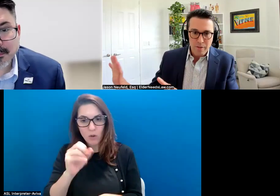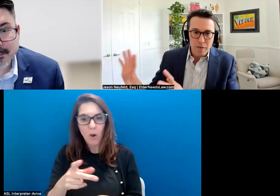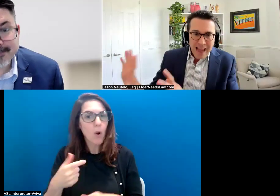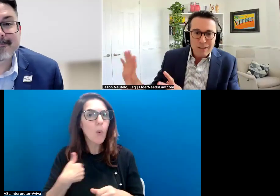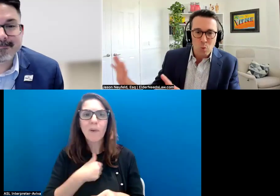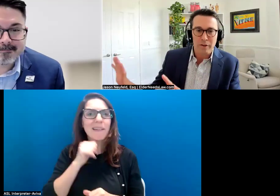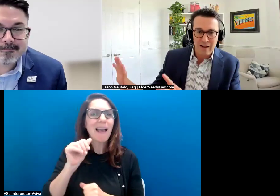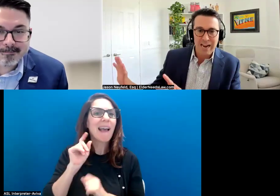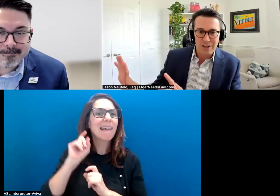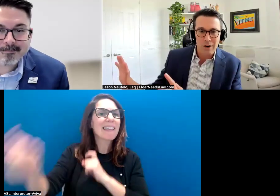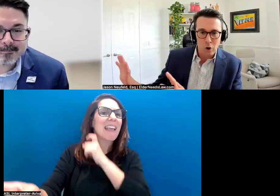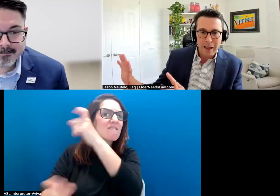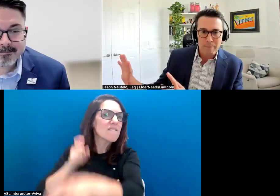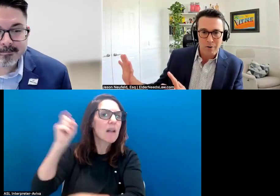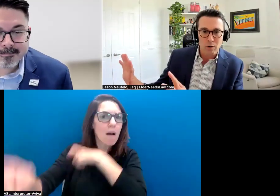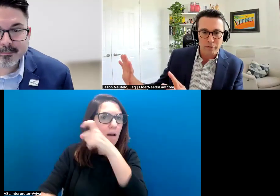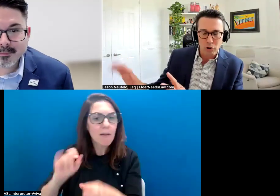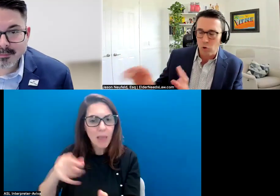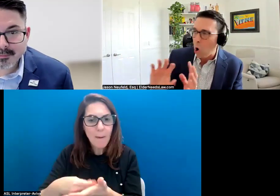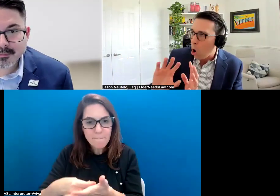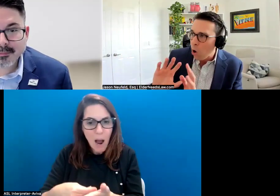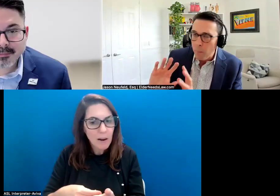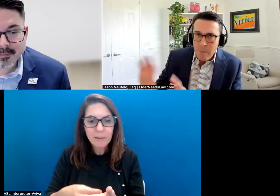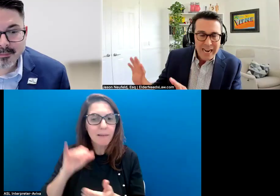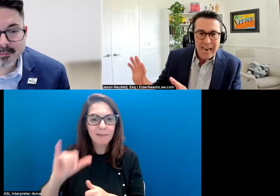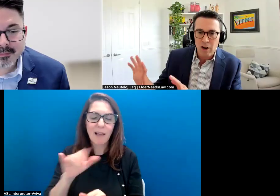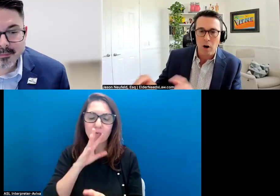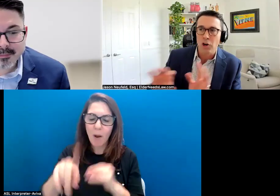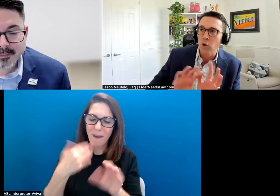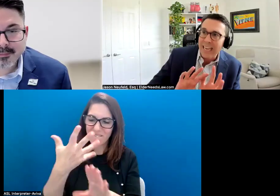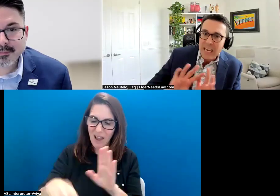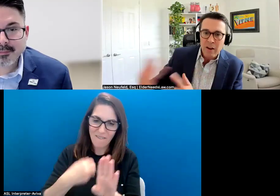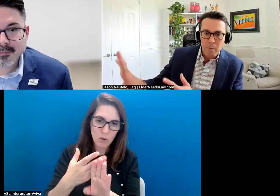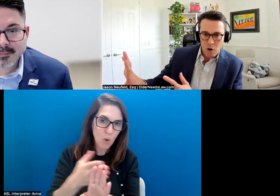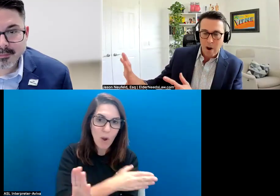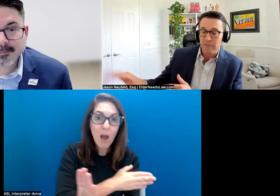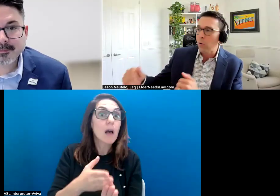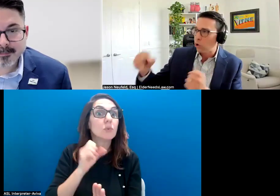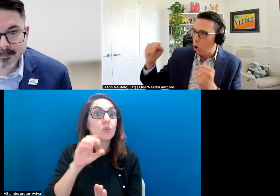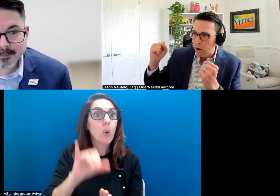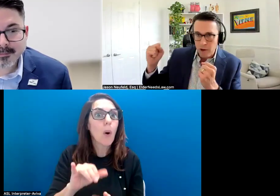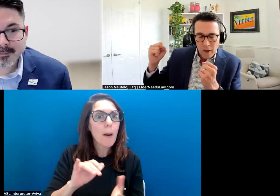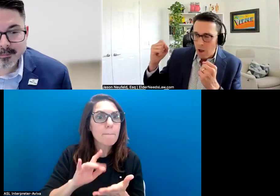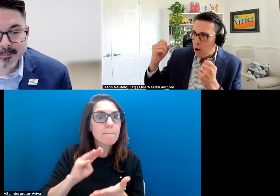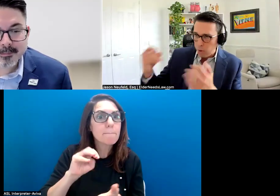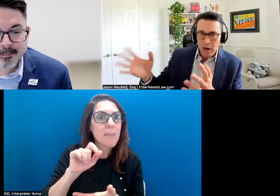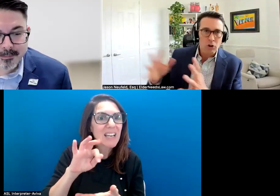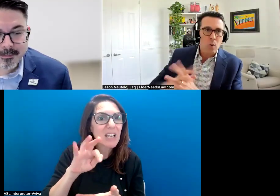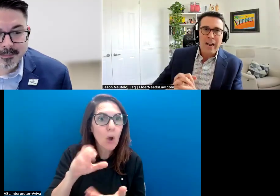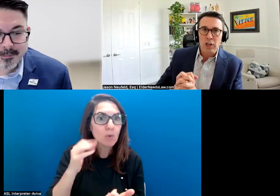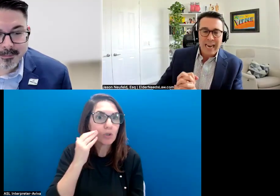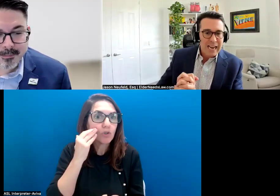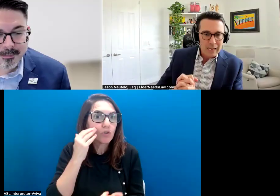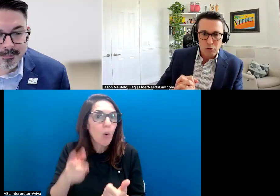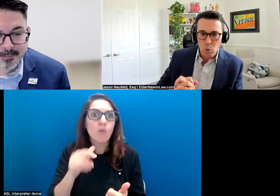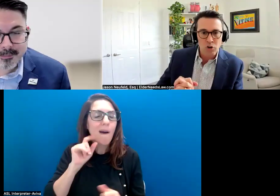away. That's what the 5-year look back period refers to. All Medicaid cares about, are you giving money away? If you start off with 300